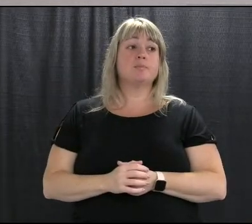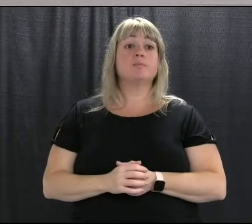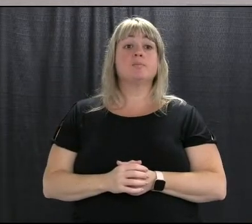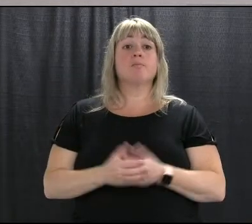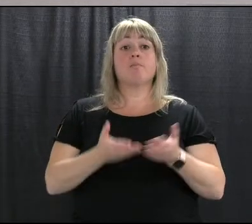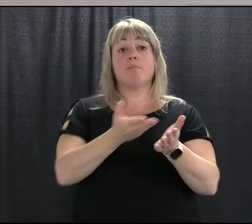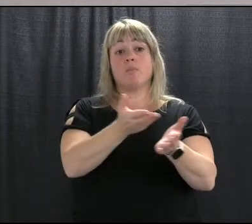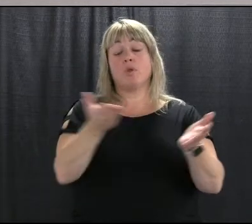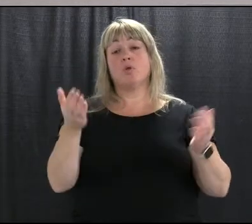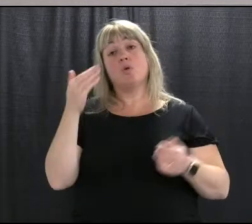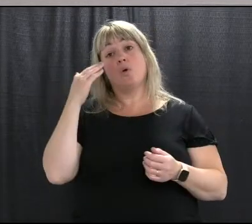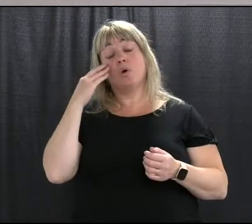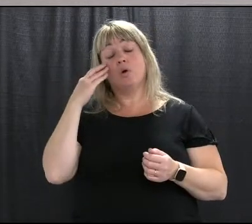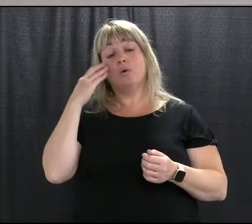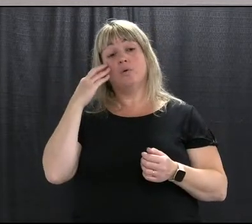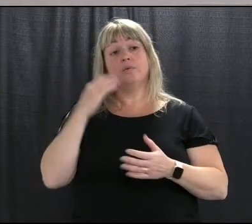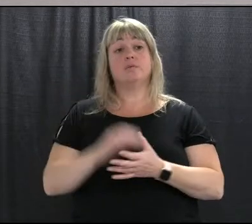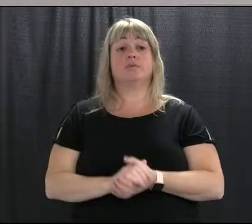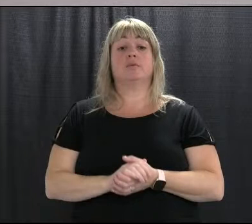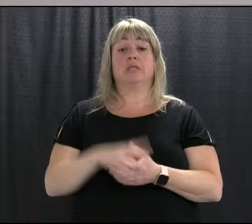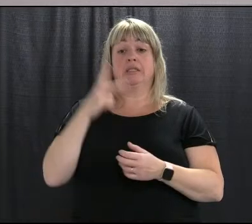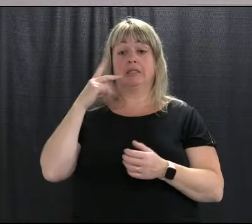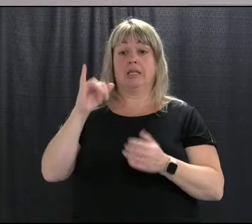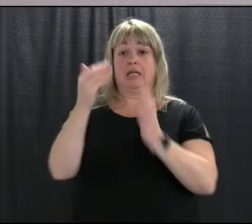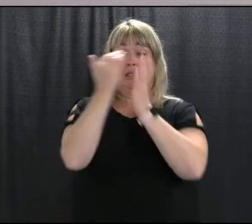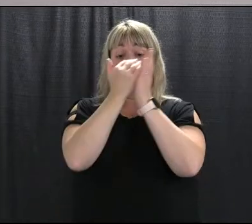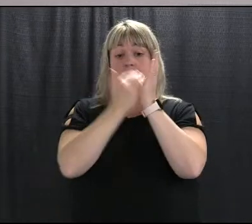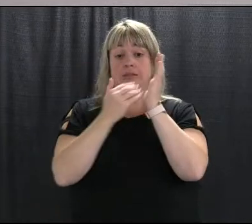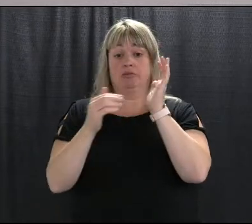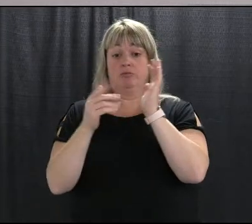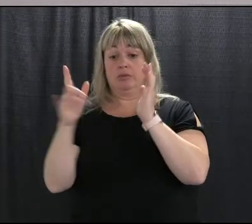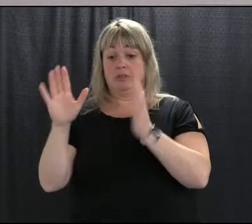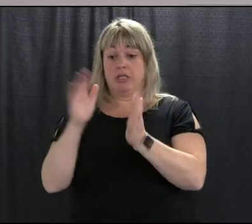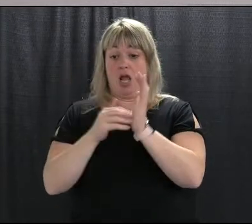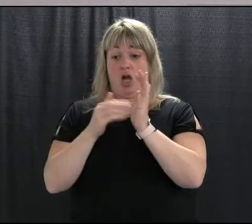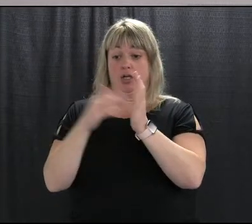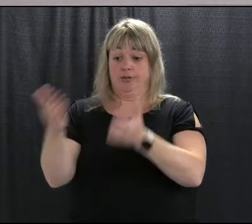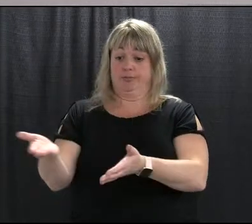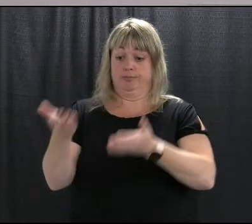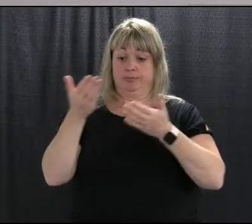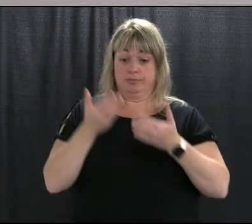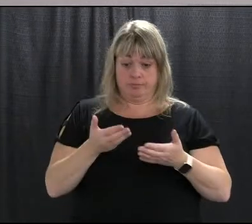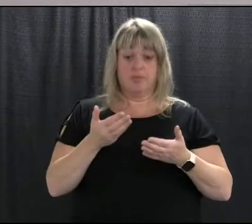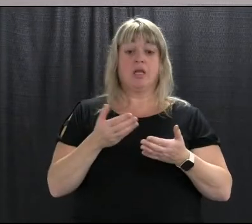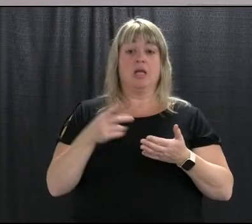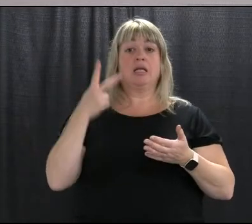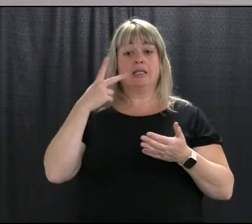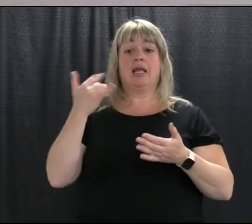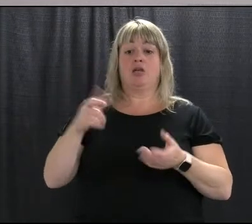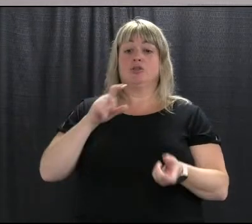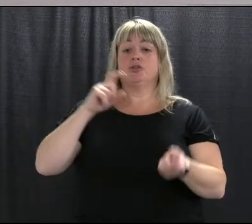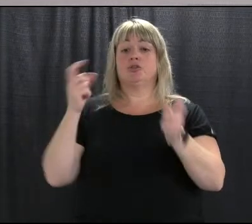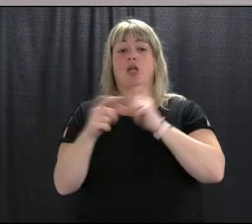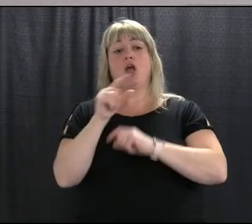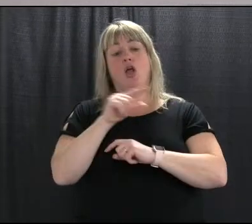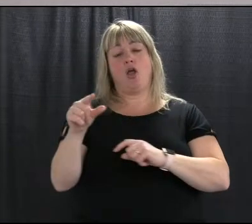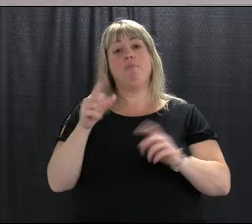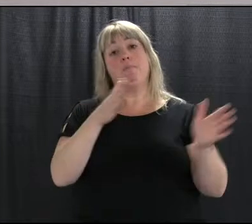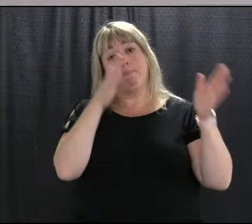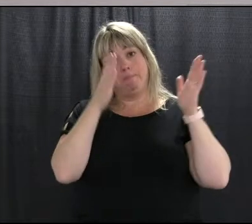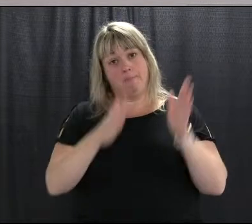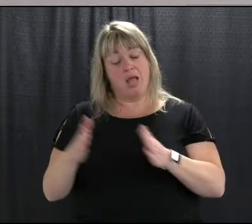As you'd probably know, the recommendations or the calls to action of the Health Accord have transitioned into the government